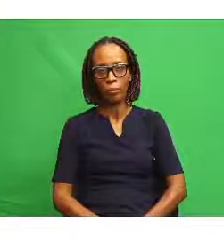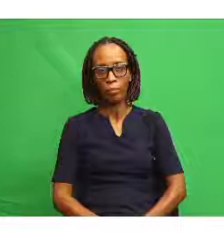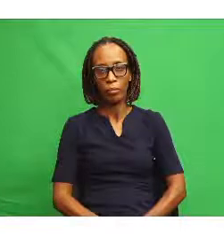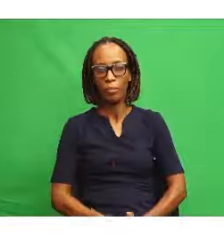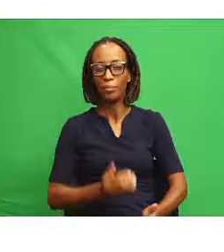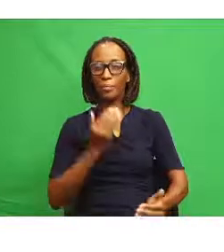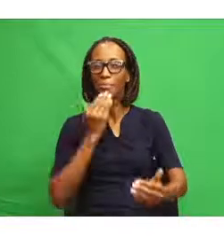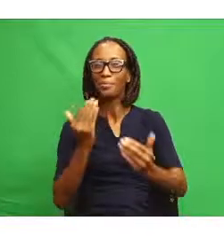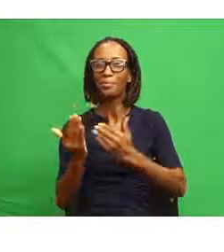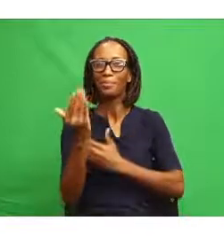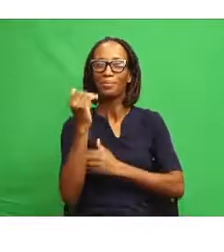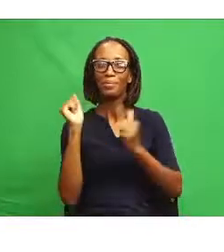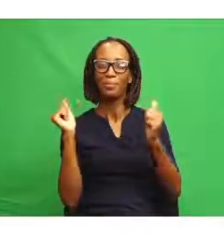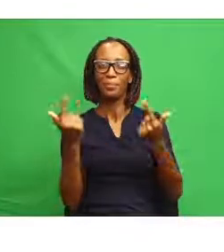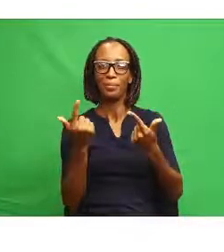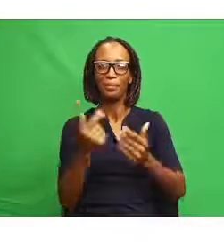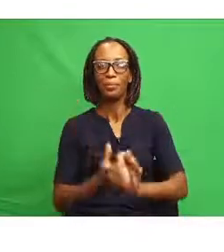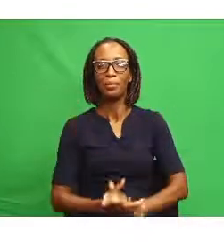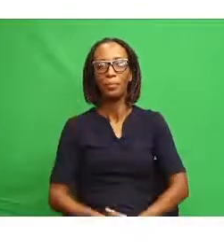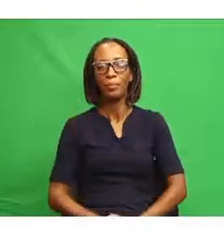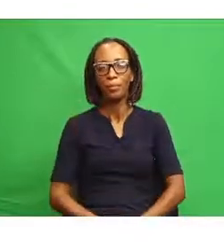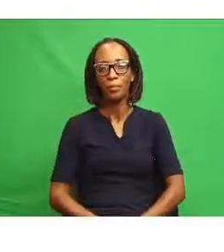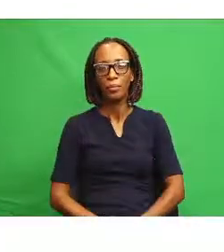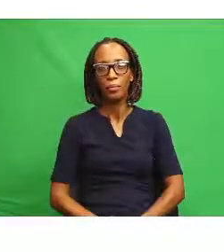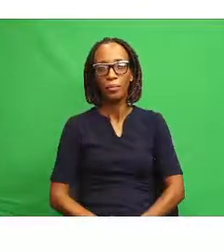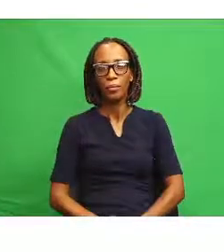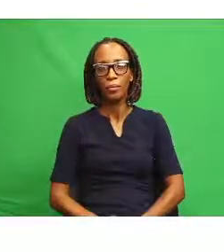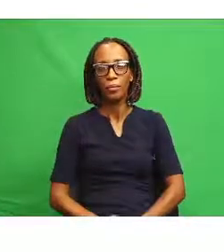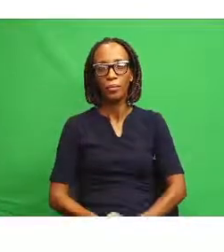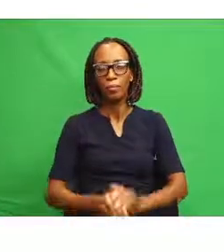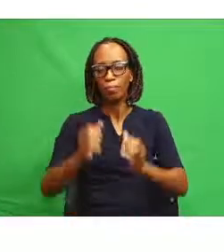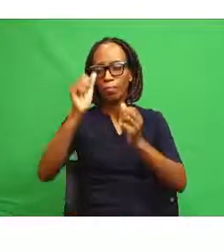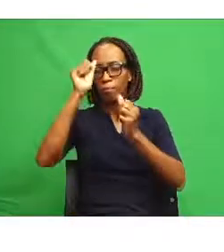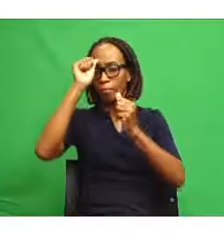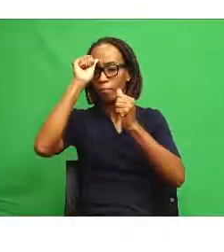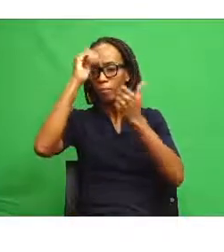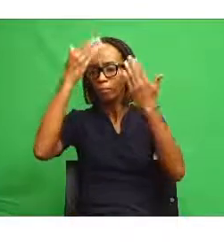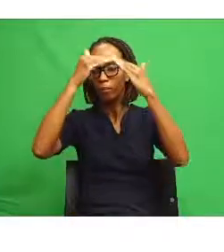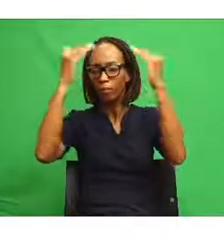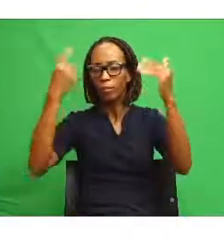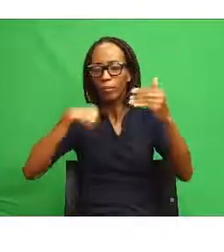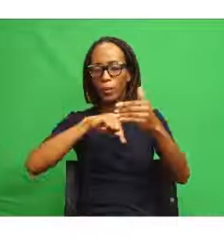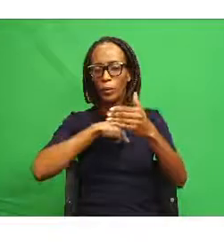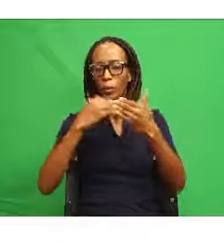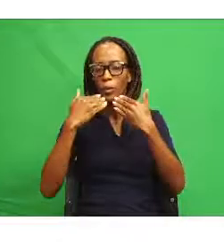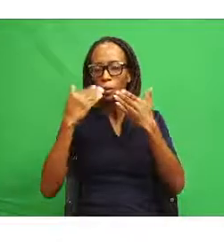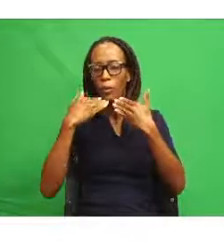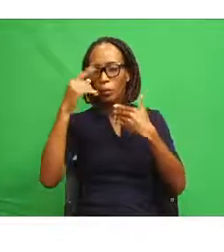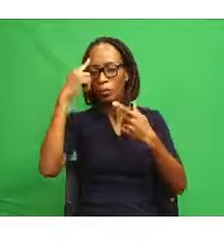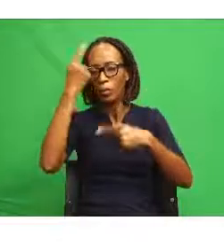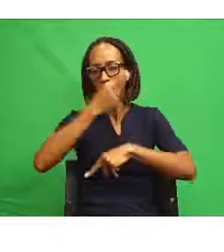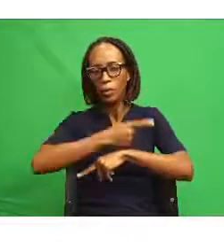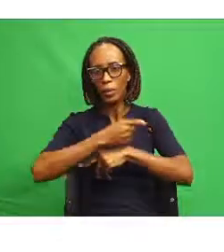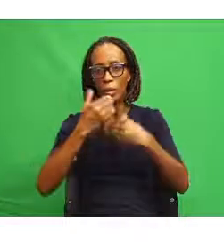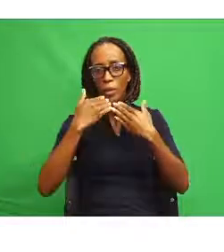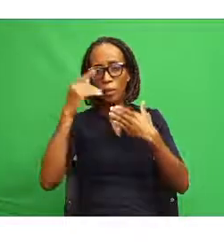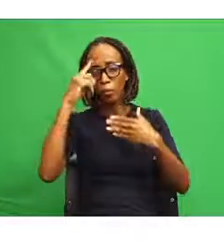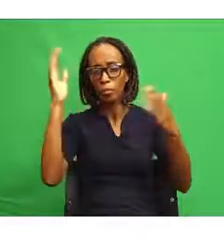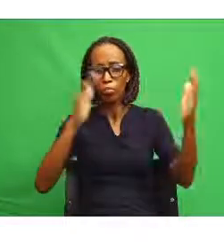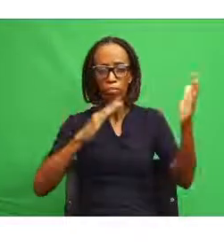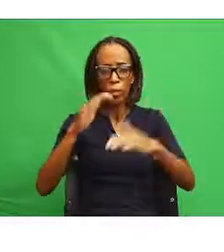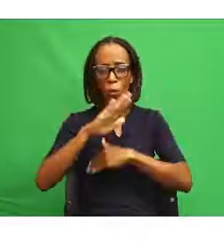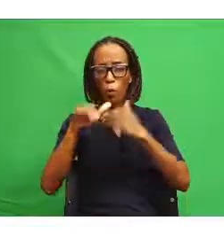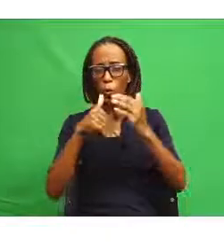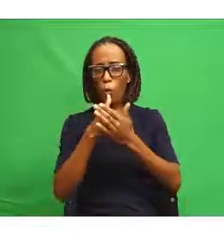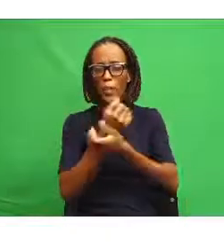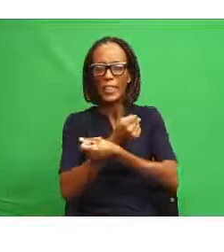Good morning, everyone. Precious Heavenly Father, we thank you for this day. We thank you for bringing us all here